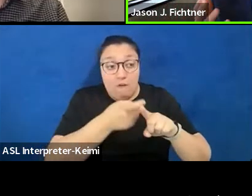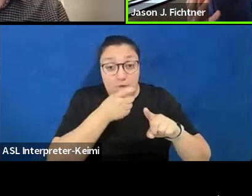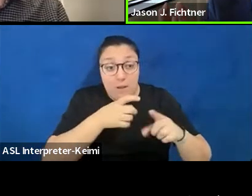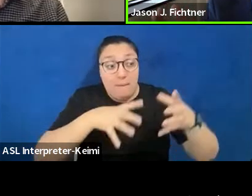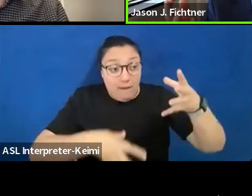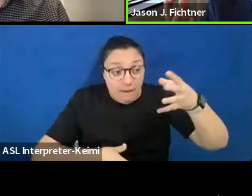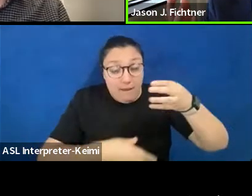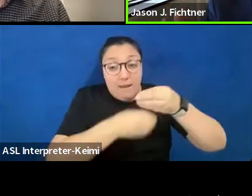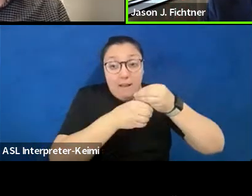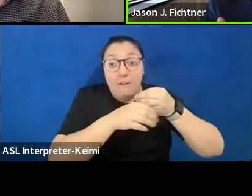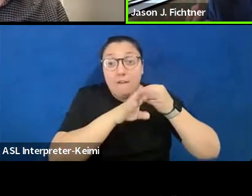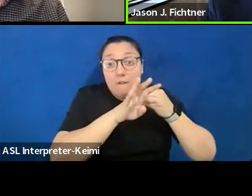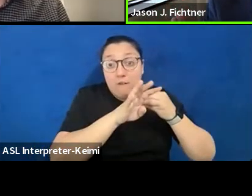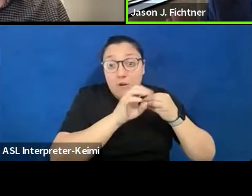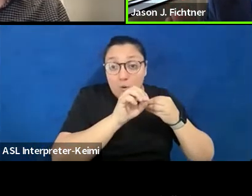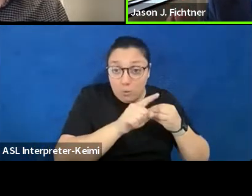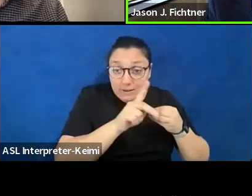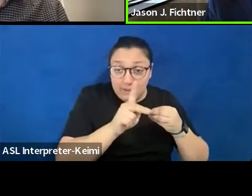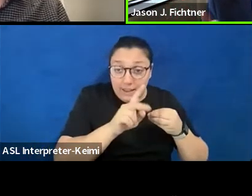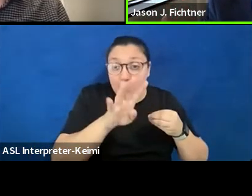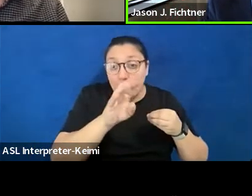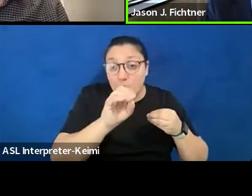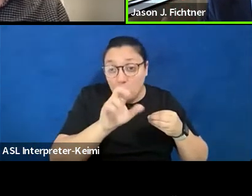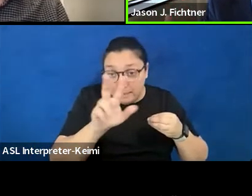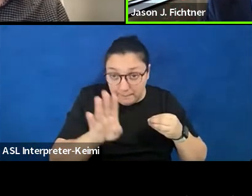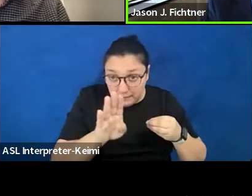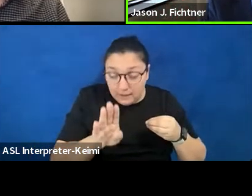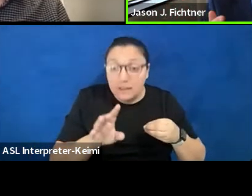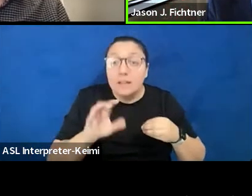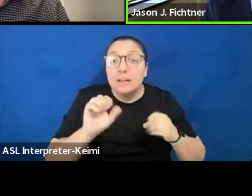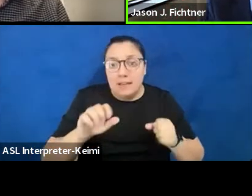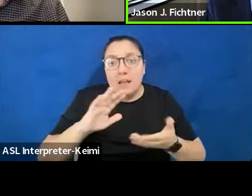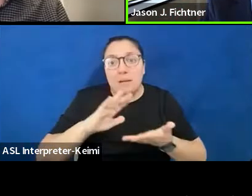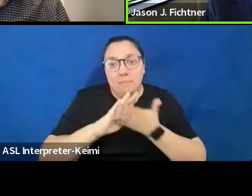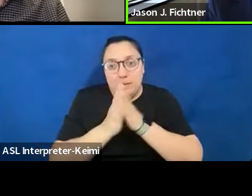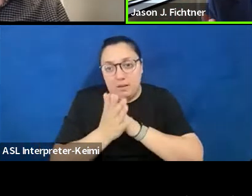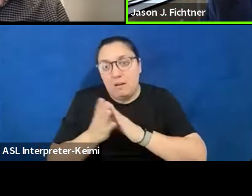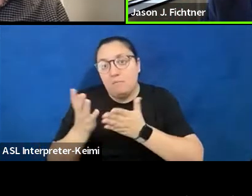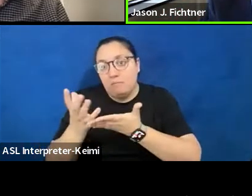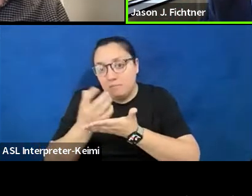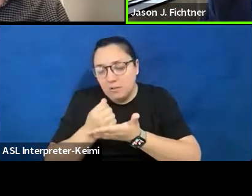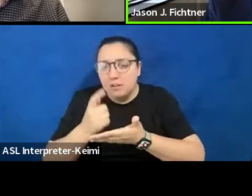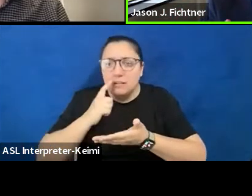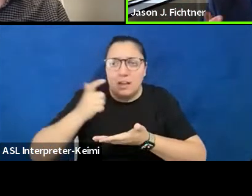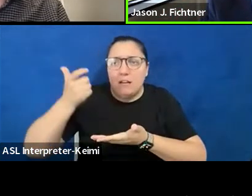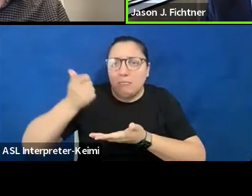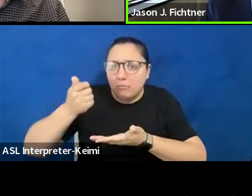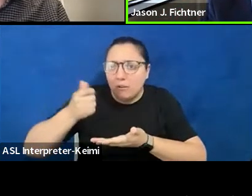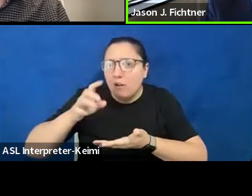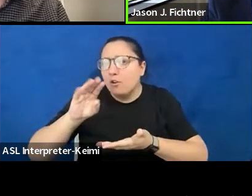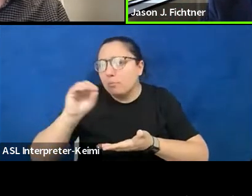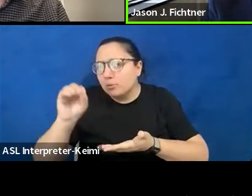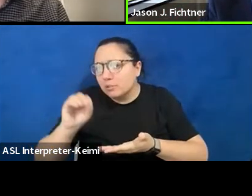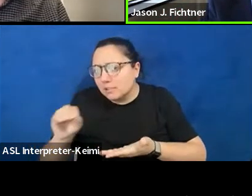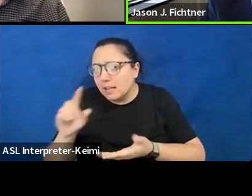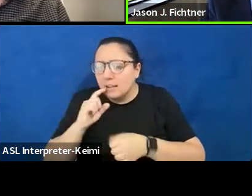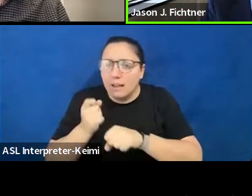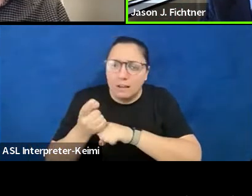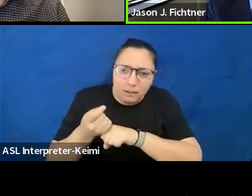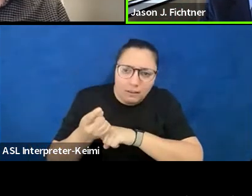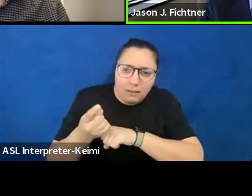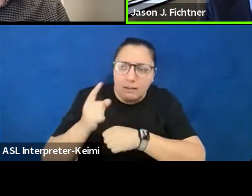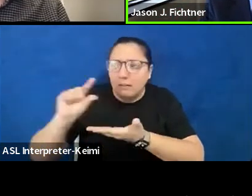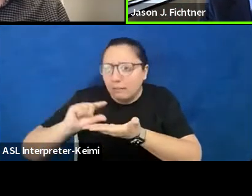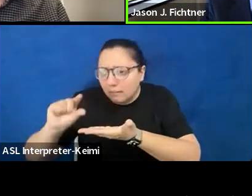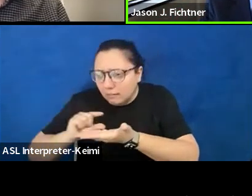has a component of asset growth and you can turn into income as well. You can do drawdown plans, a 4% rule, you can annuitize, you can do a bridge to help you